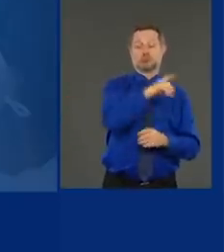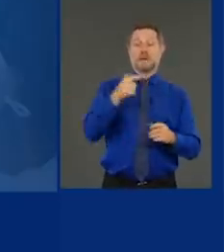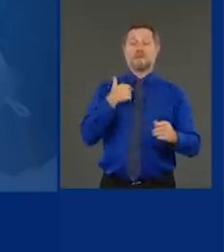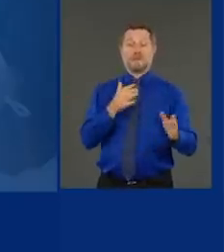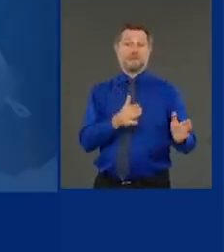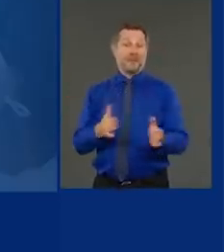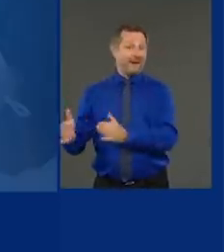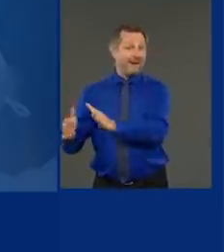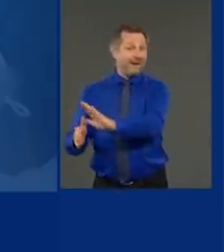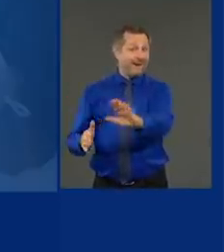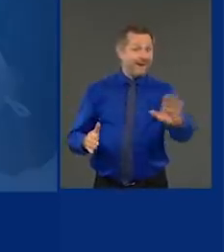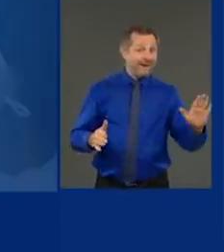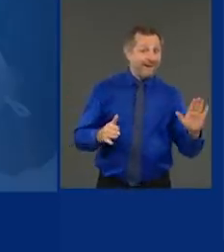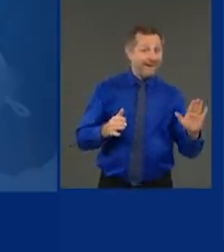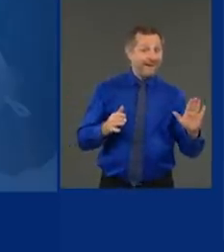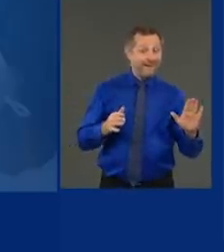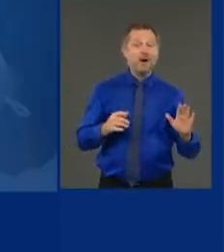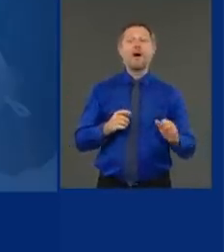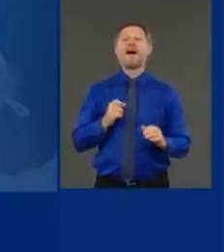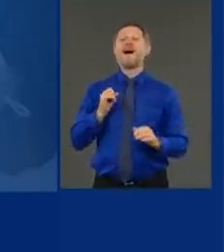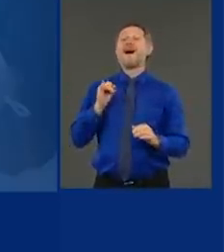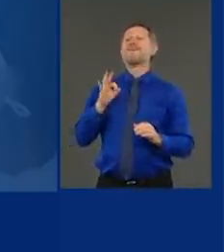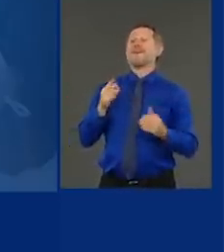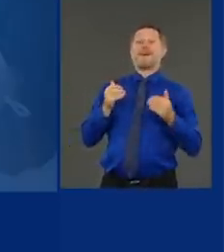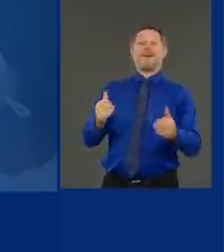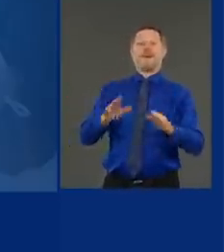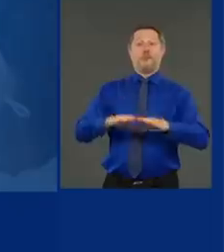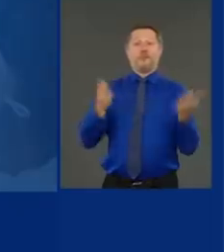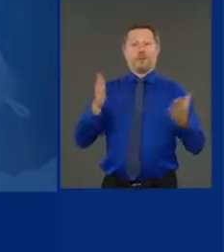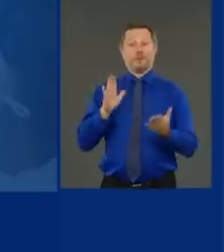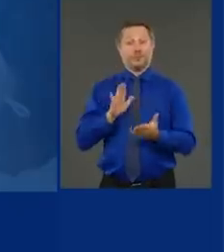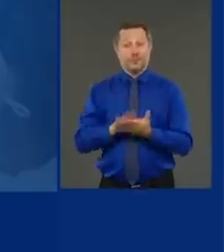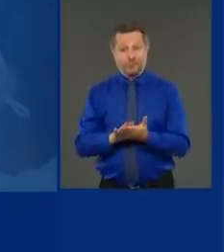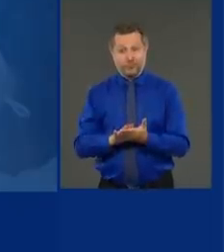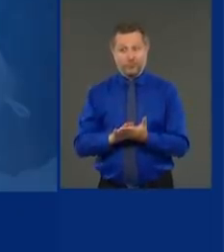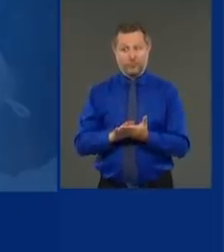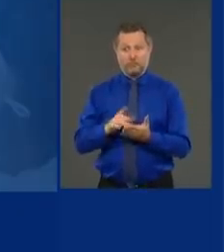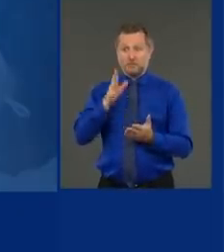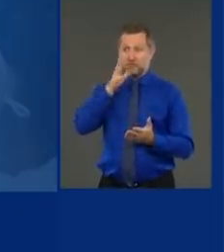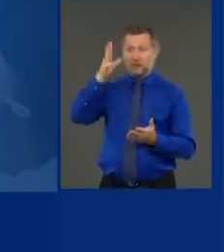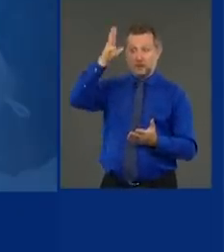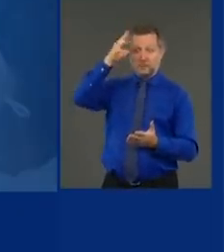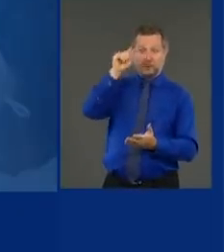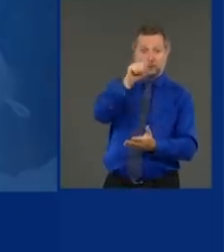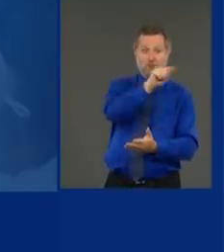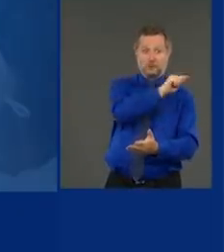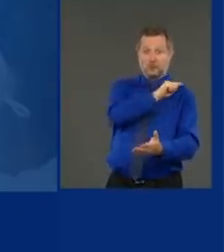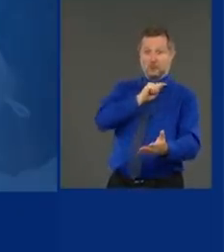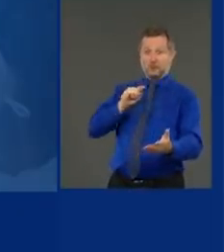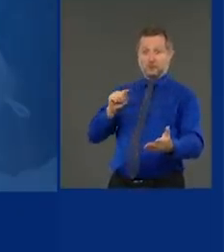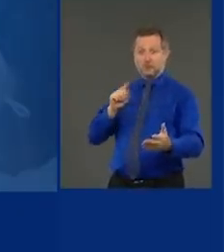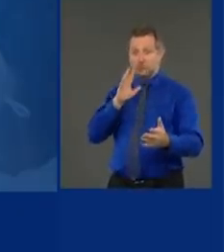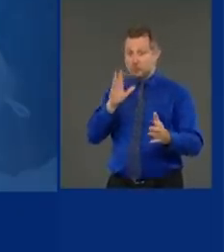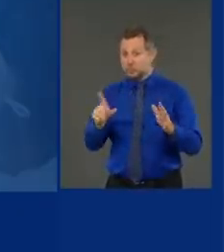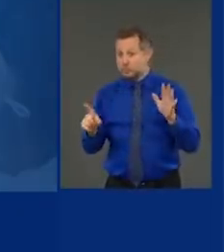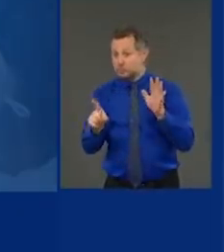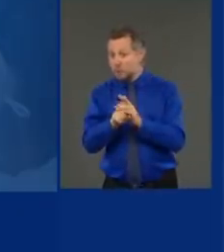mean that if we reopen the school, parents are going to come or teachers are going to